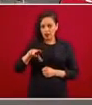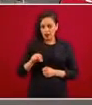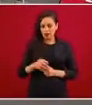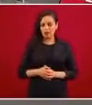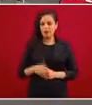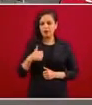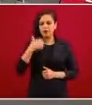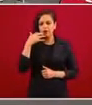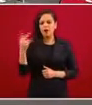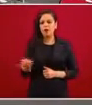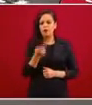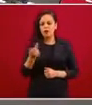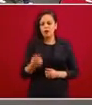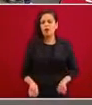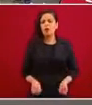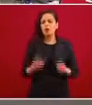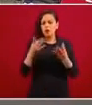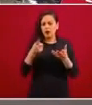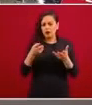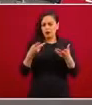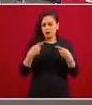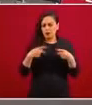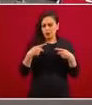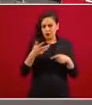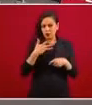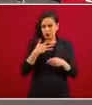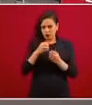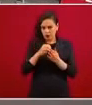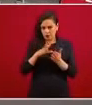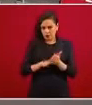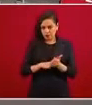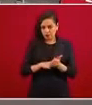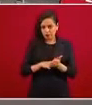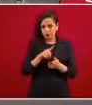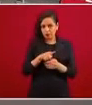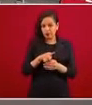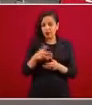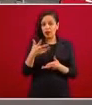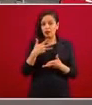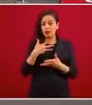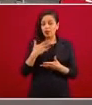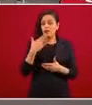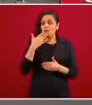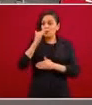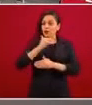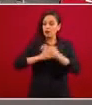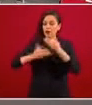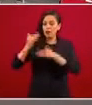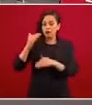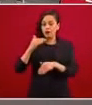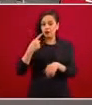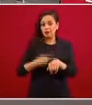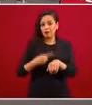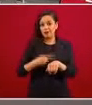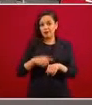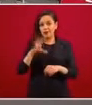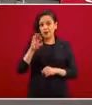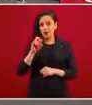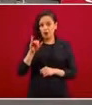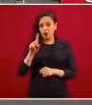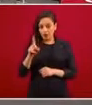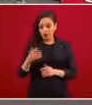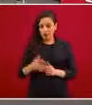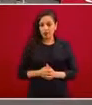Yes, two questions. First of all, do you have the number of people who have survived COVID? And what is the monitoring of